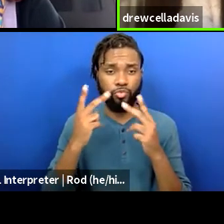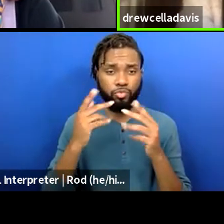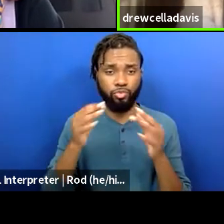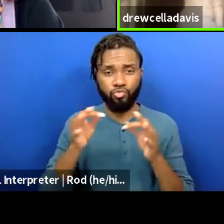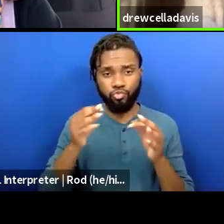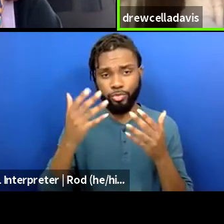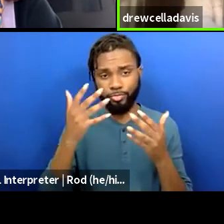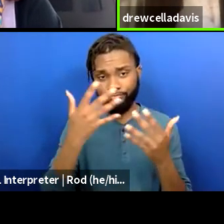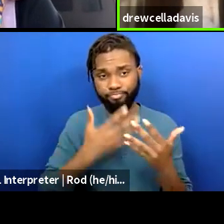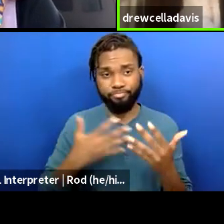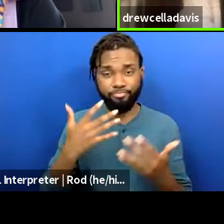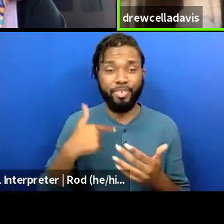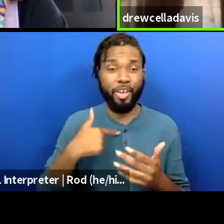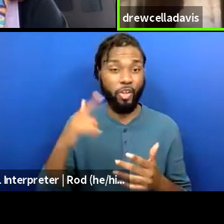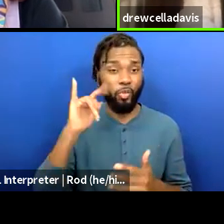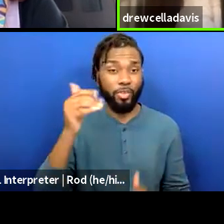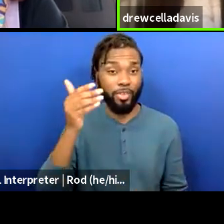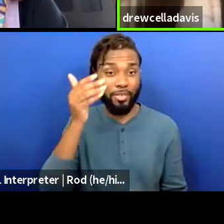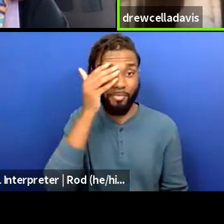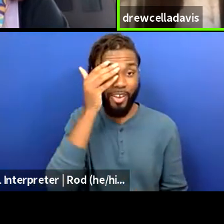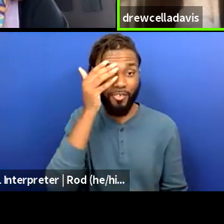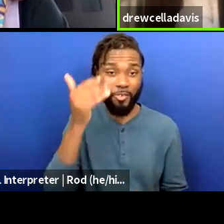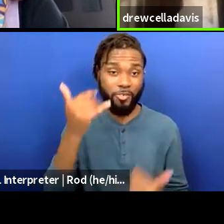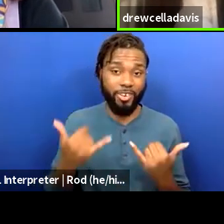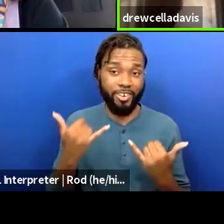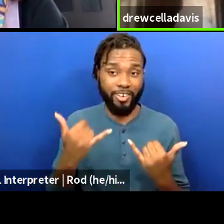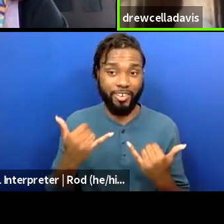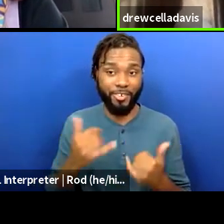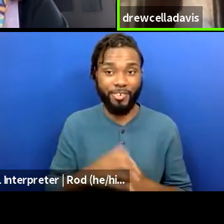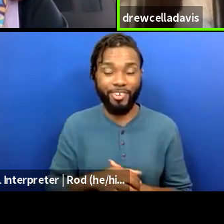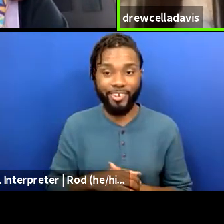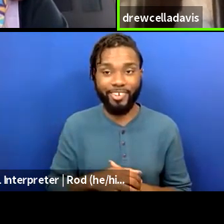kind of look like a pirate right now.